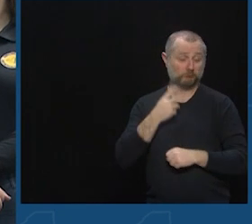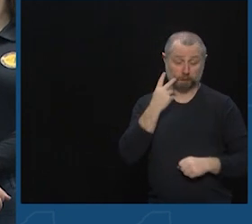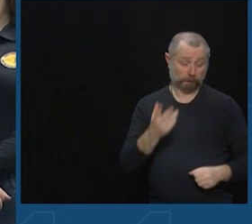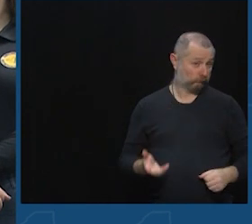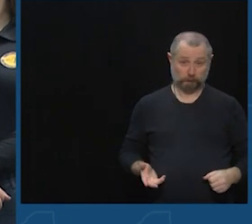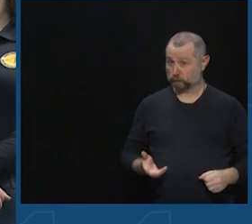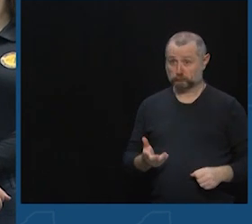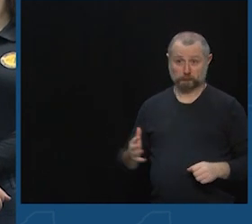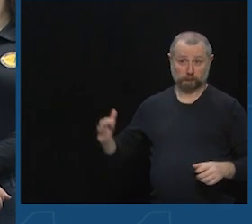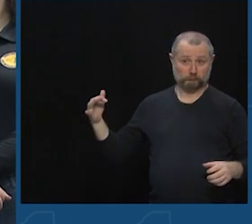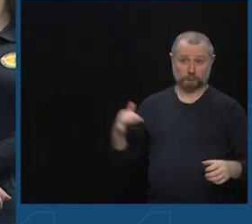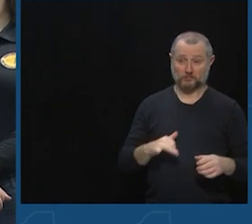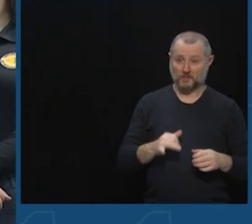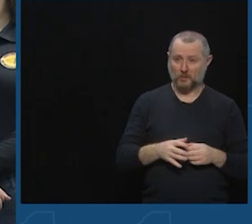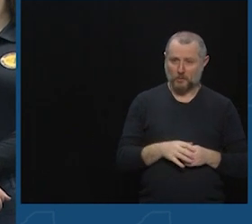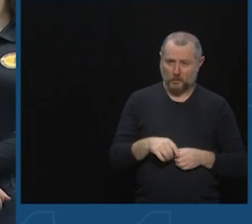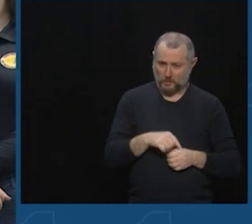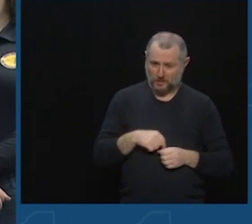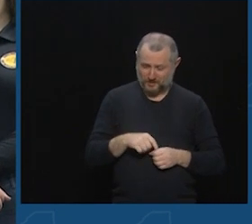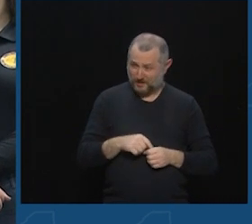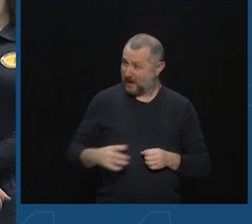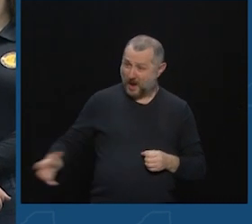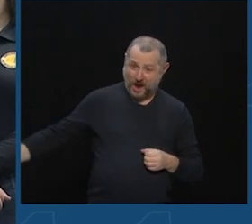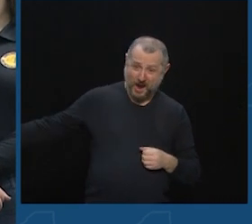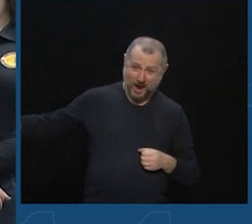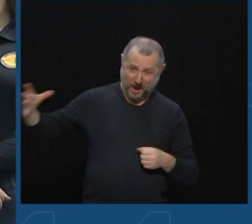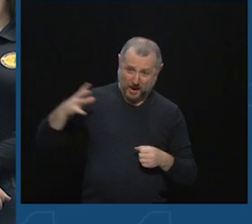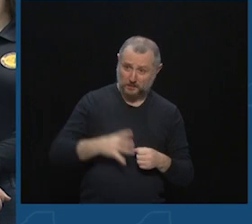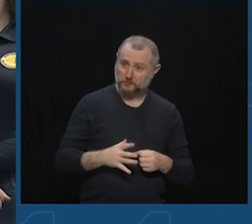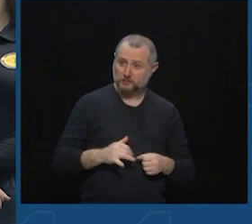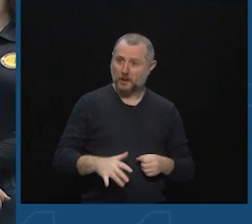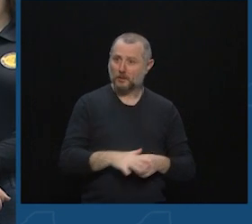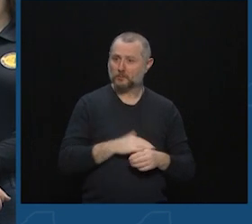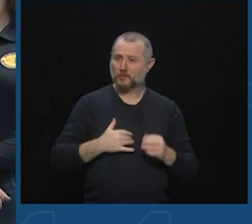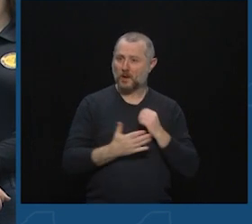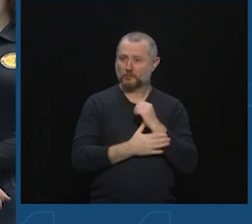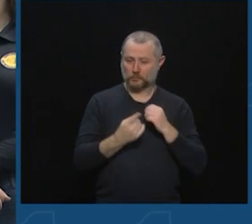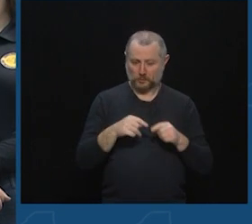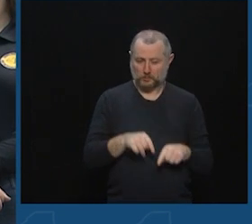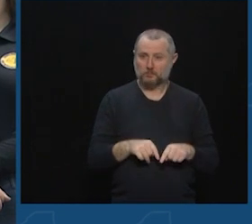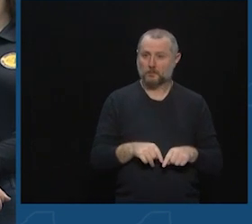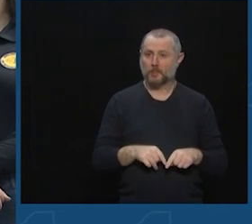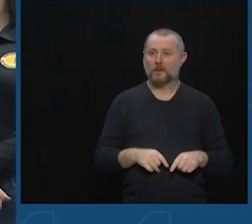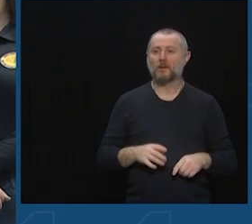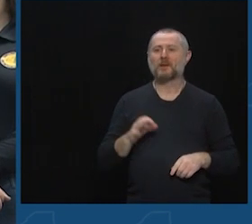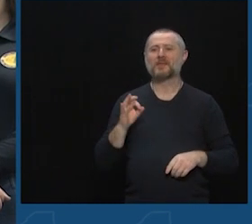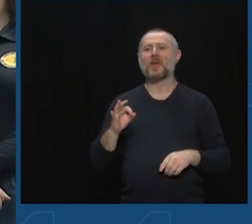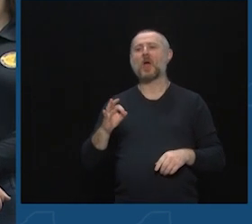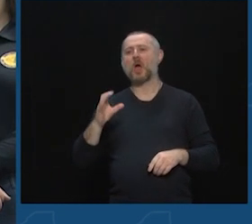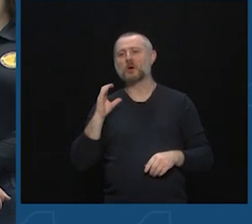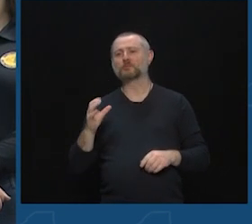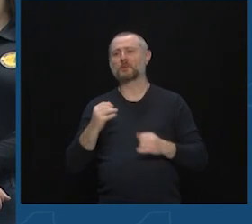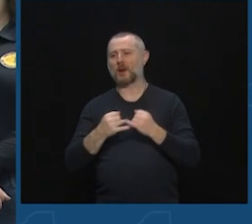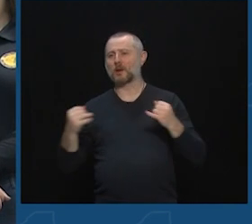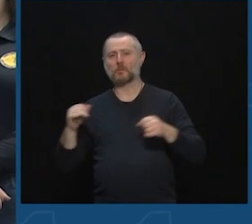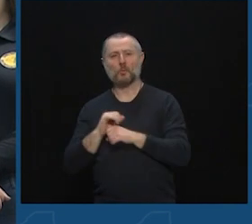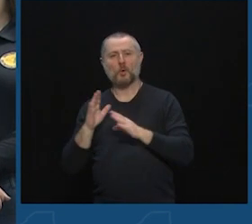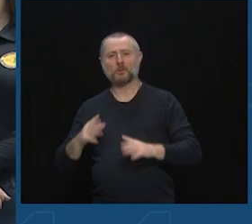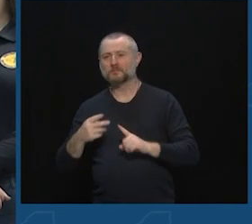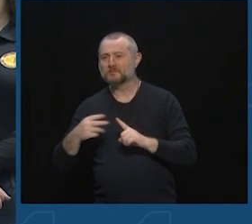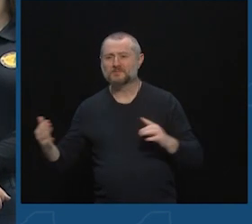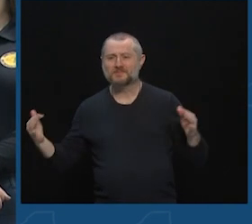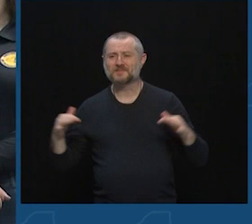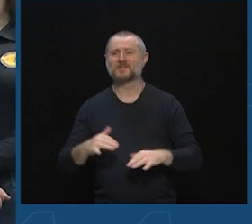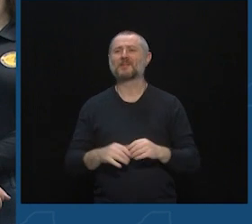county square area. We have over 900 line workers, several hundred support personnel supporting